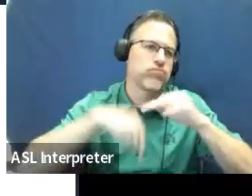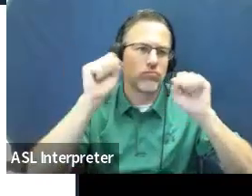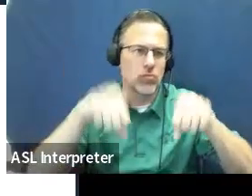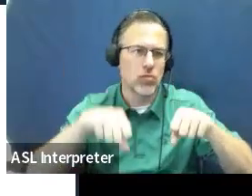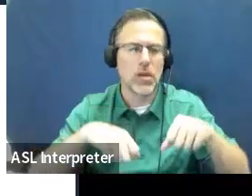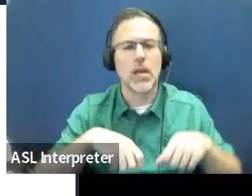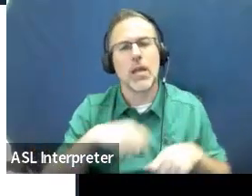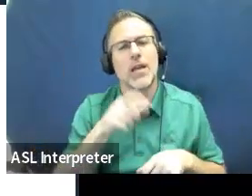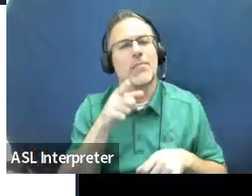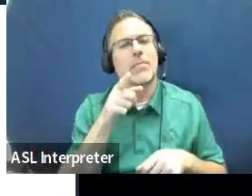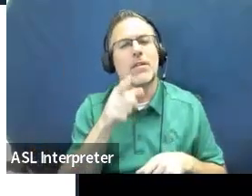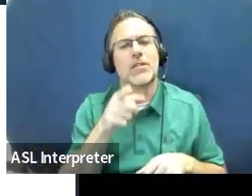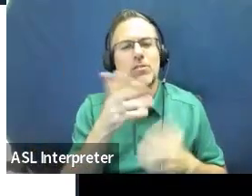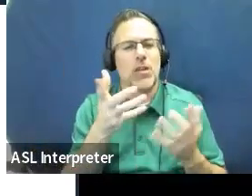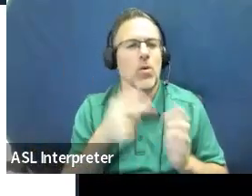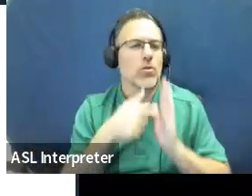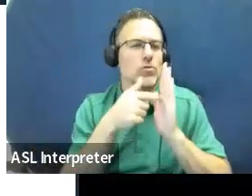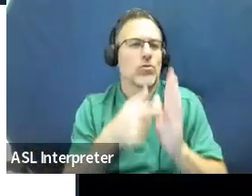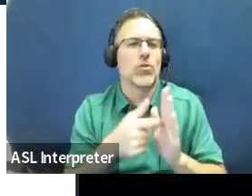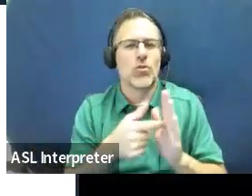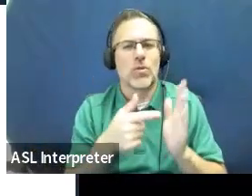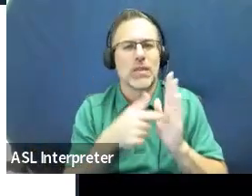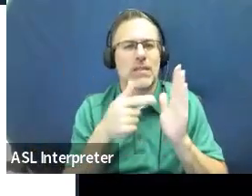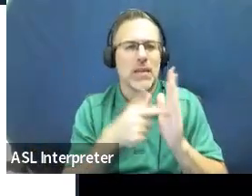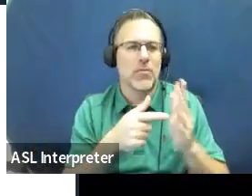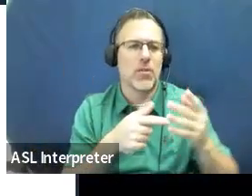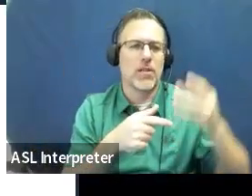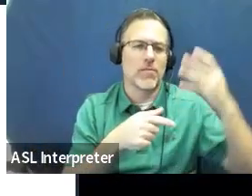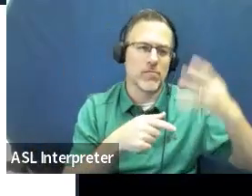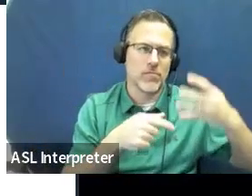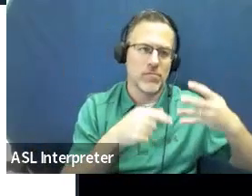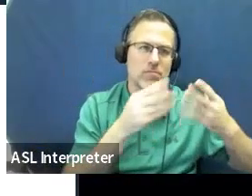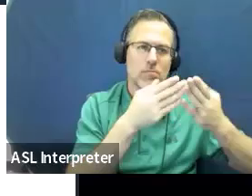mean by listing those specific skills in 4C.